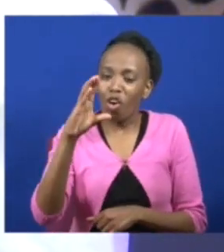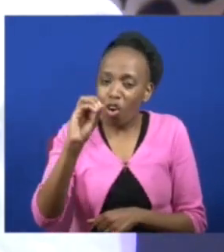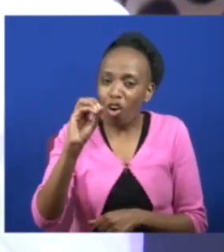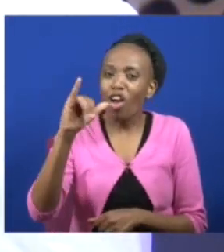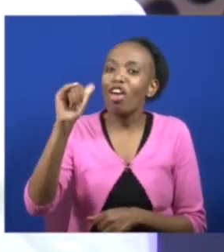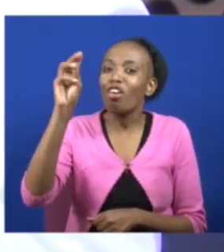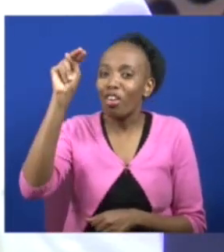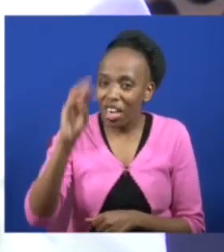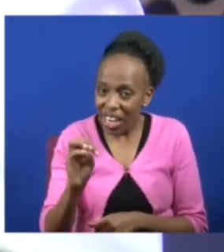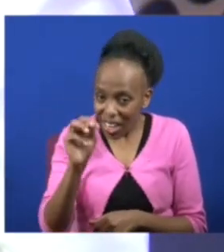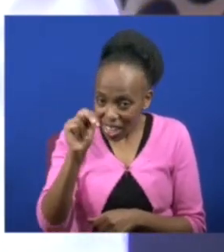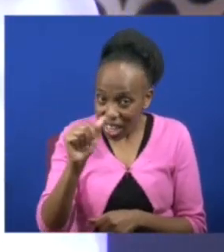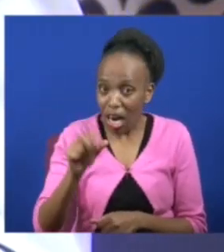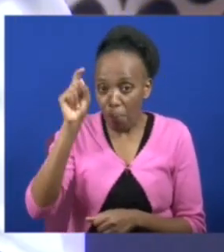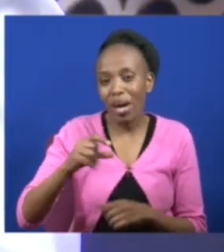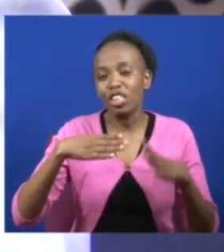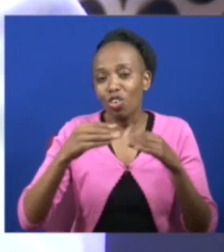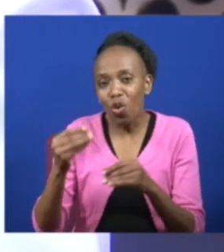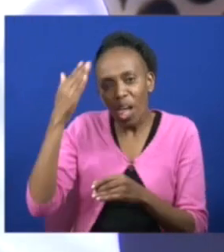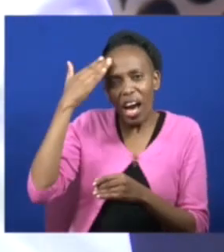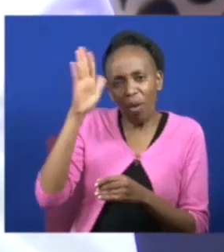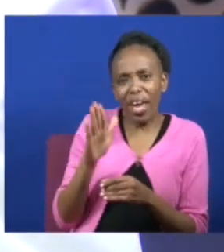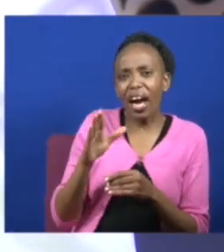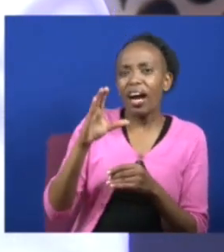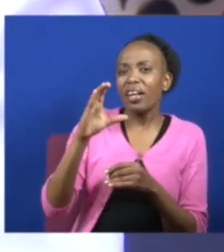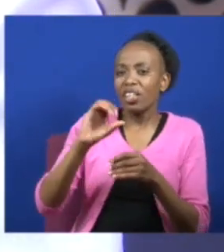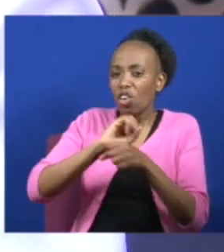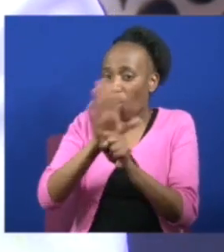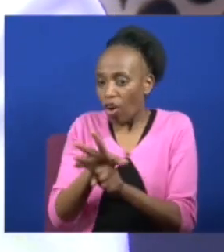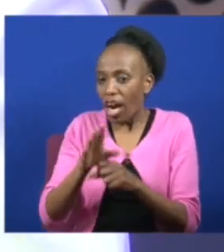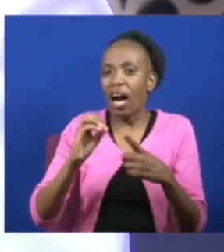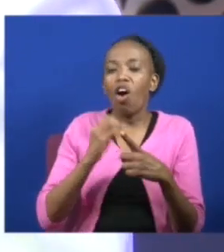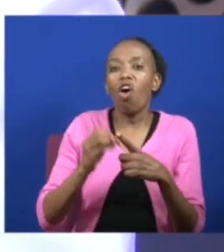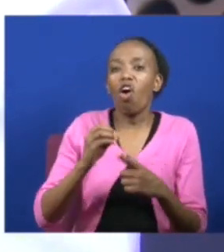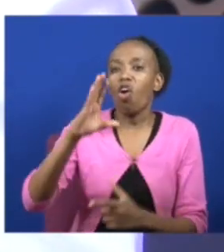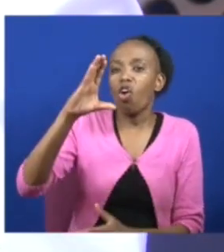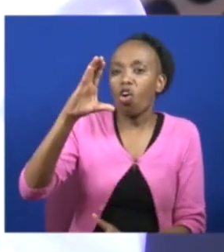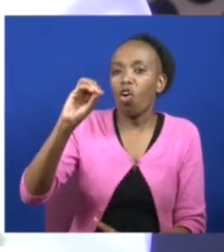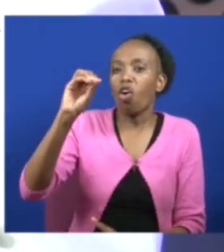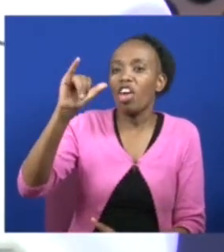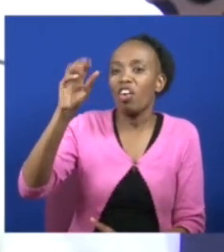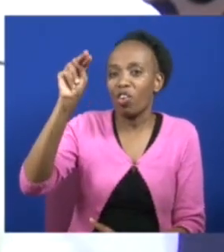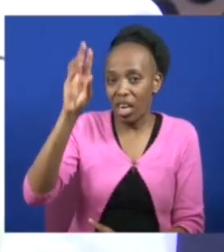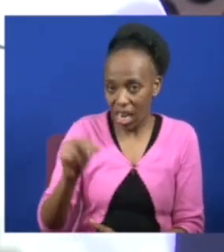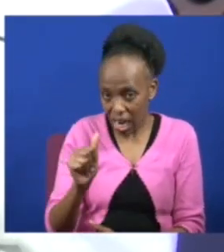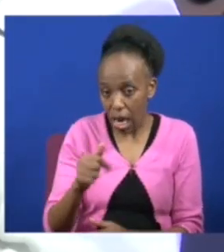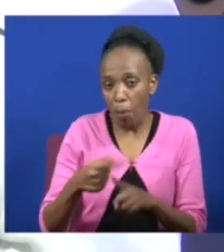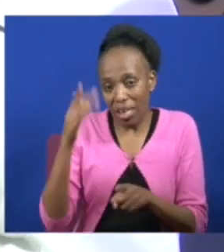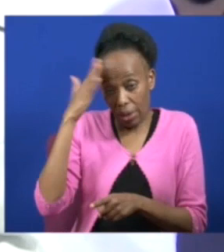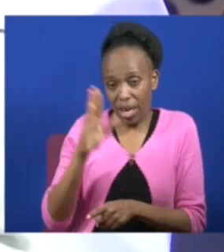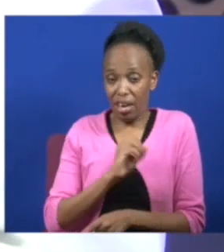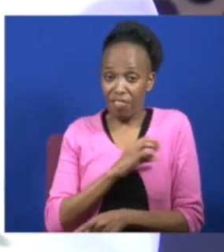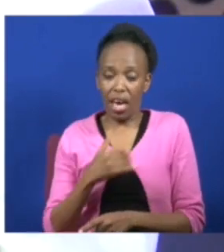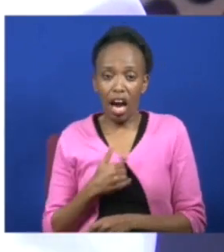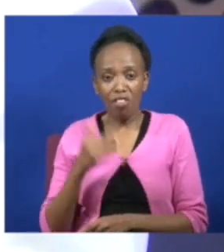Koyona must go. They don't know, is it Koyona? Is it Corona? They have no idea. But they know that there is fear. They